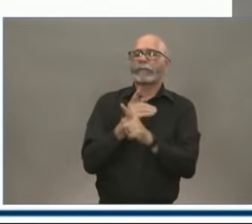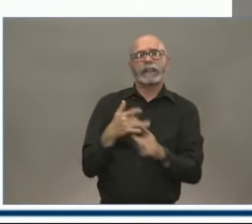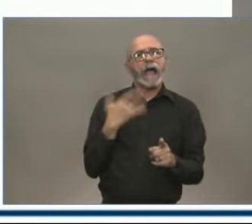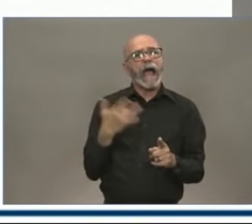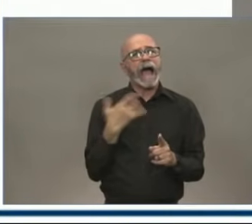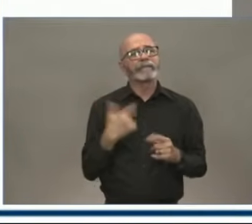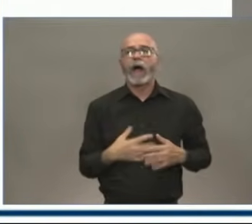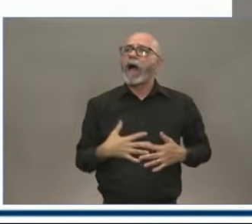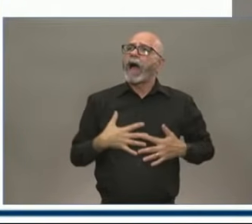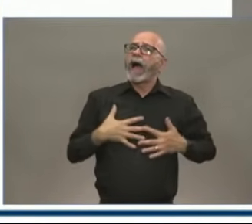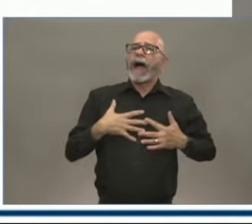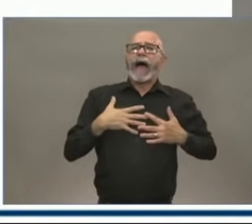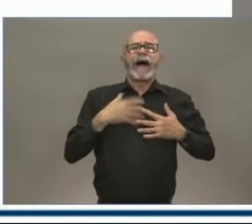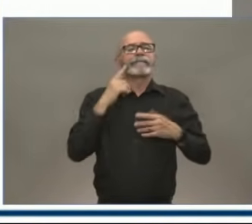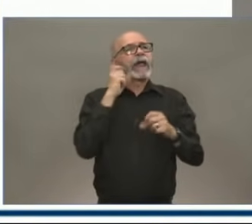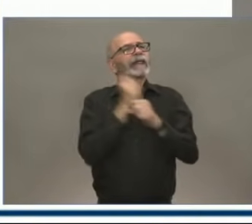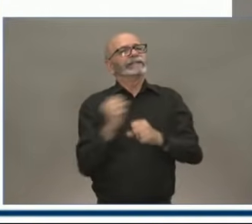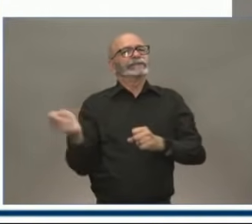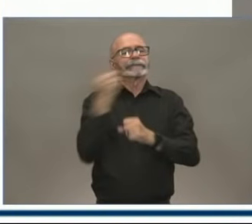holiday traditions in a much more